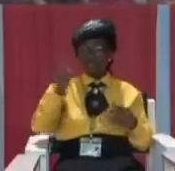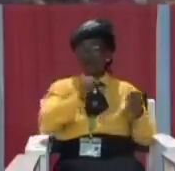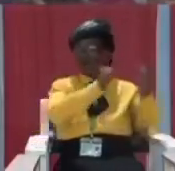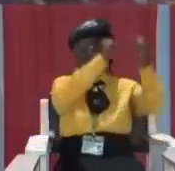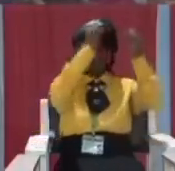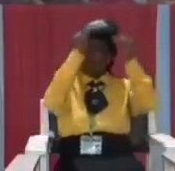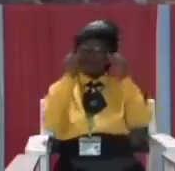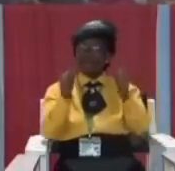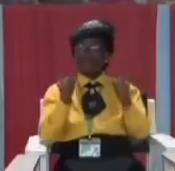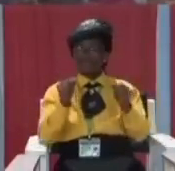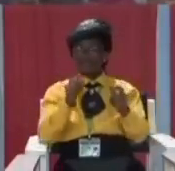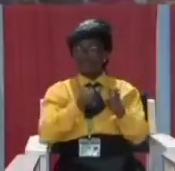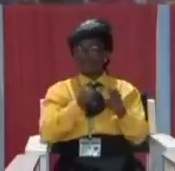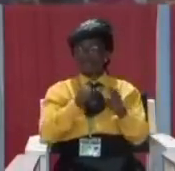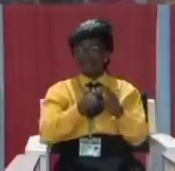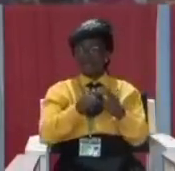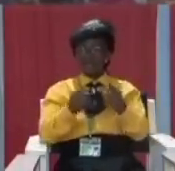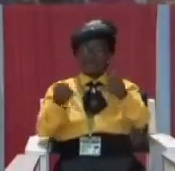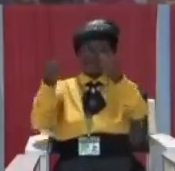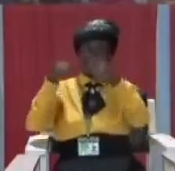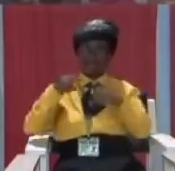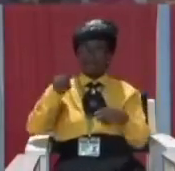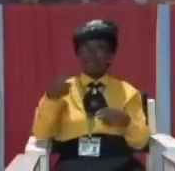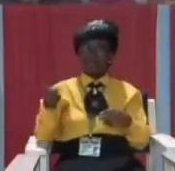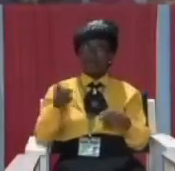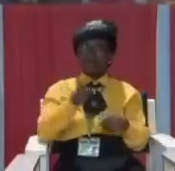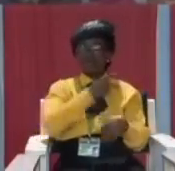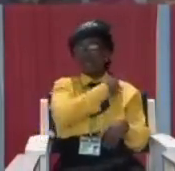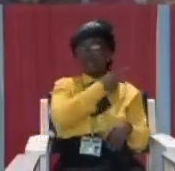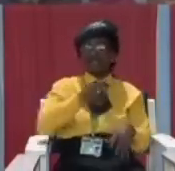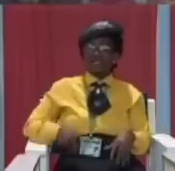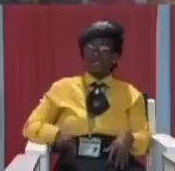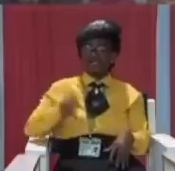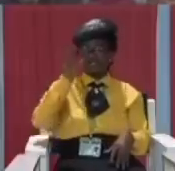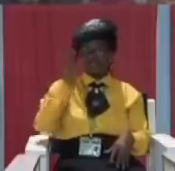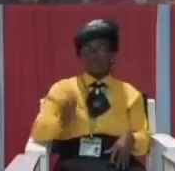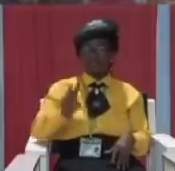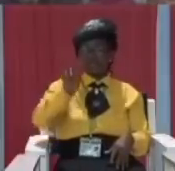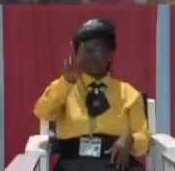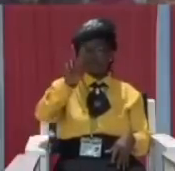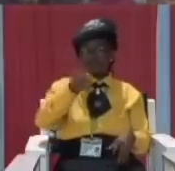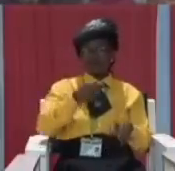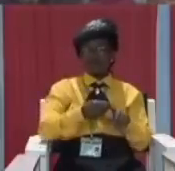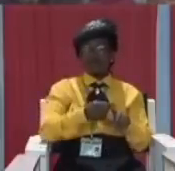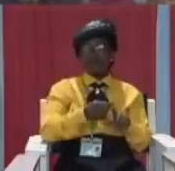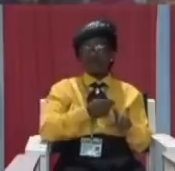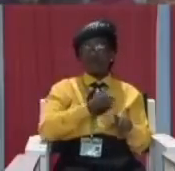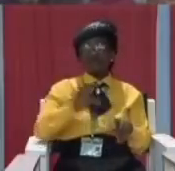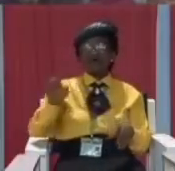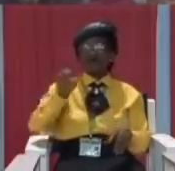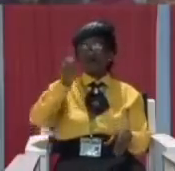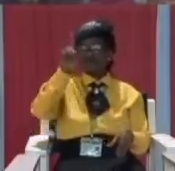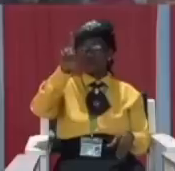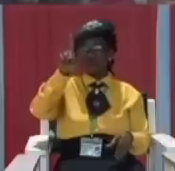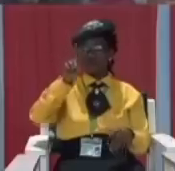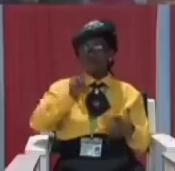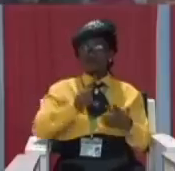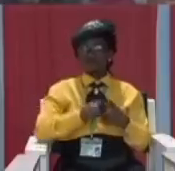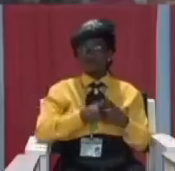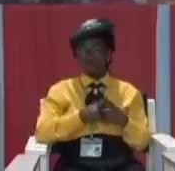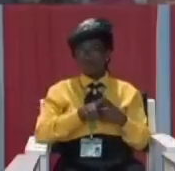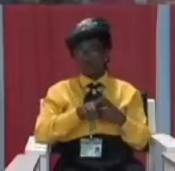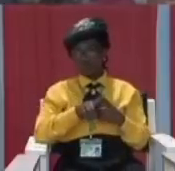But then came 2 Kings chapter 2, from verse 9 to 15. 2 Kings chapter